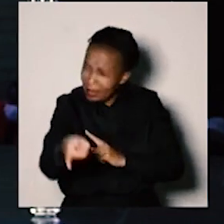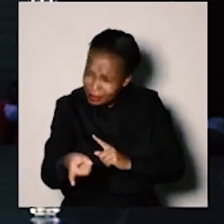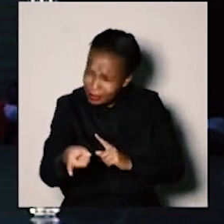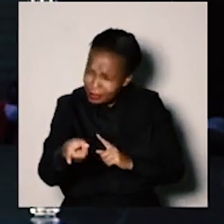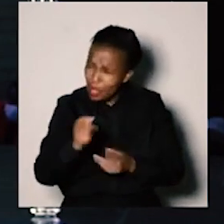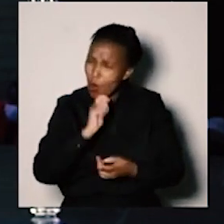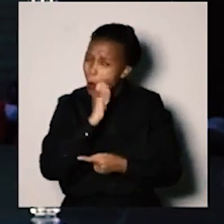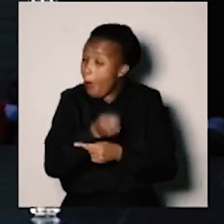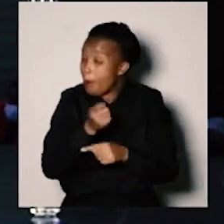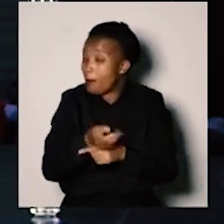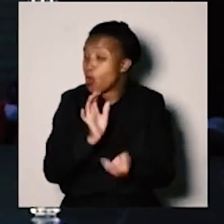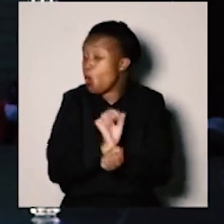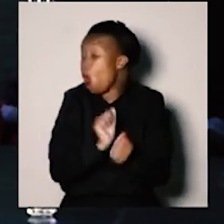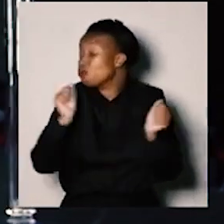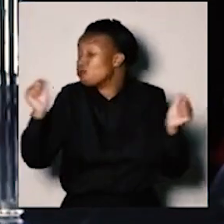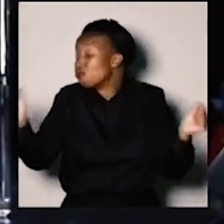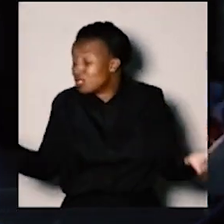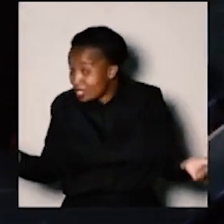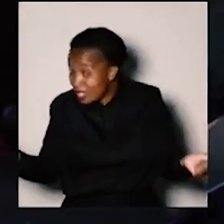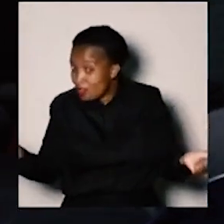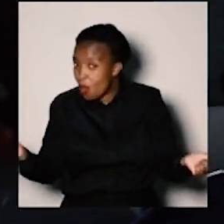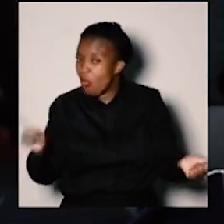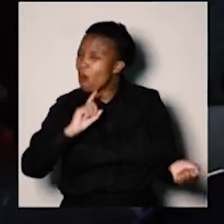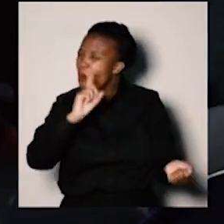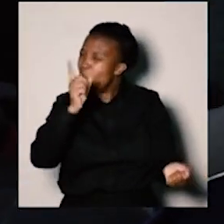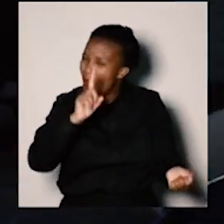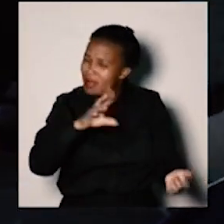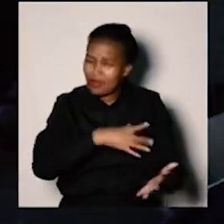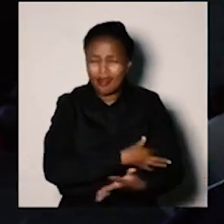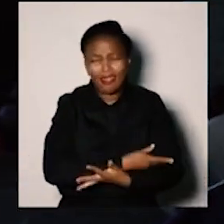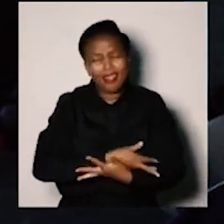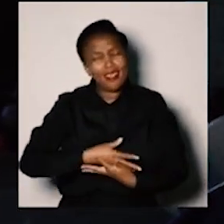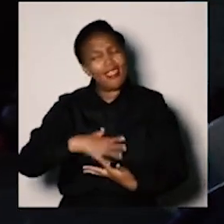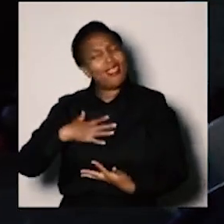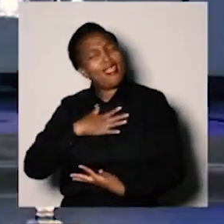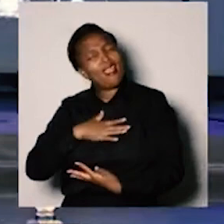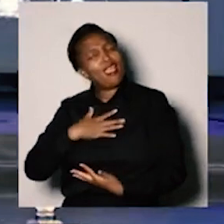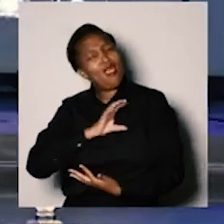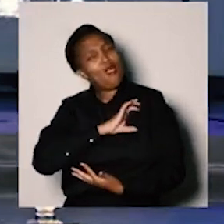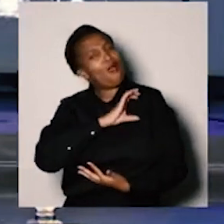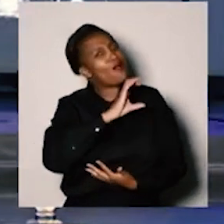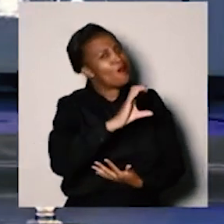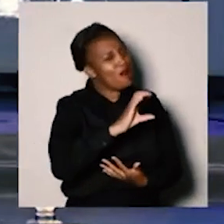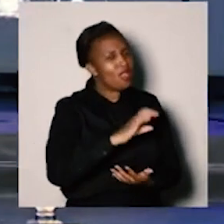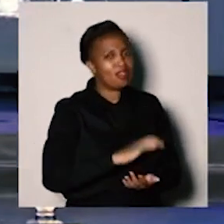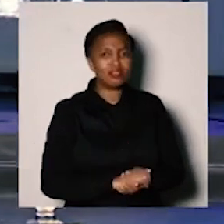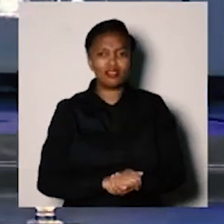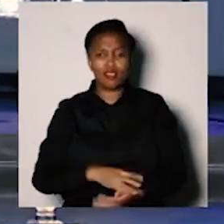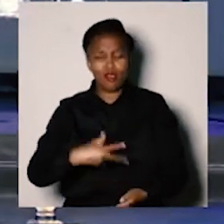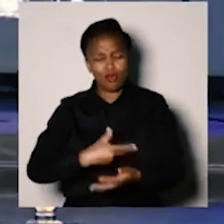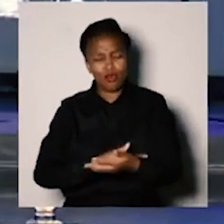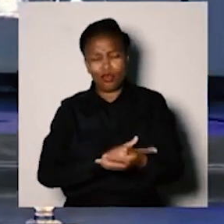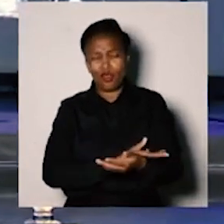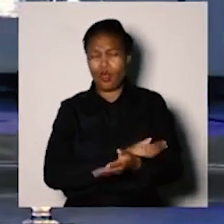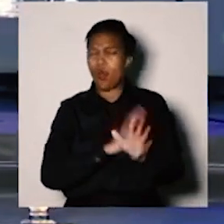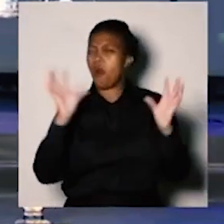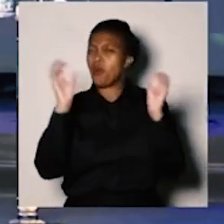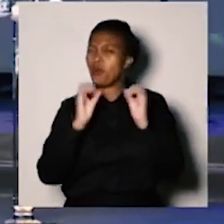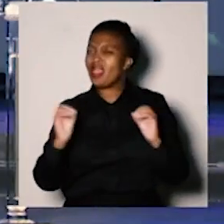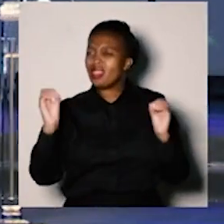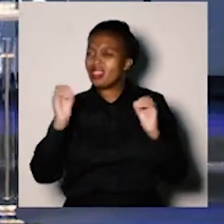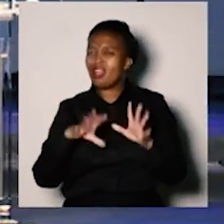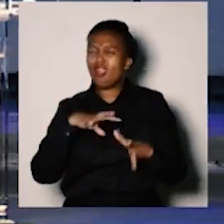redeemed with the precious blood of Christ, as of a lamb without blemish and without